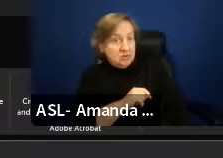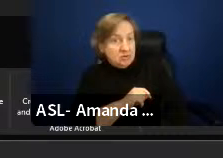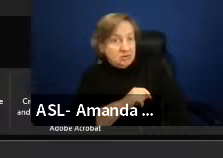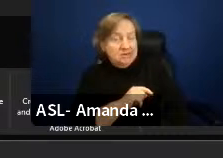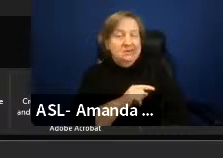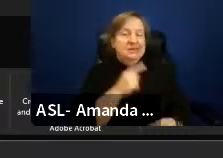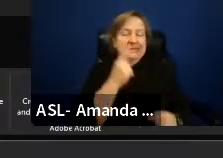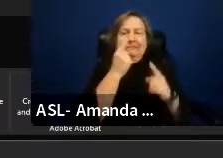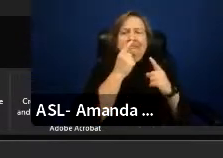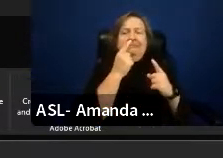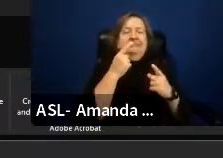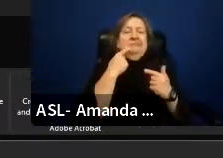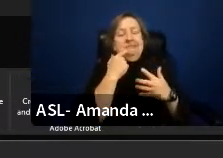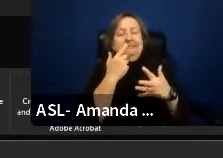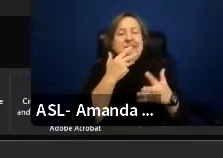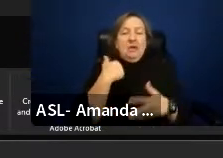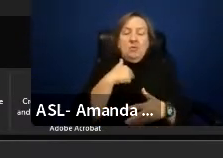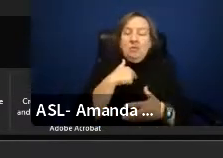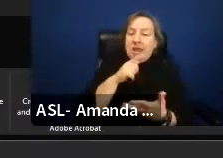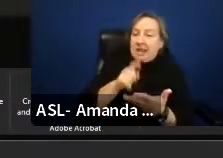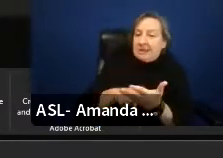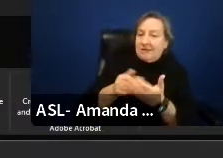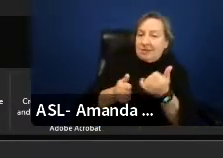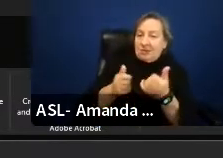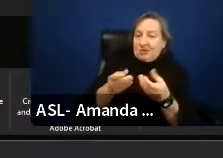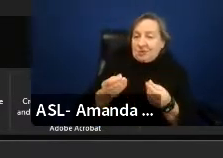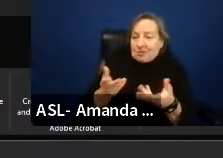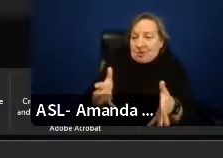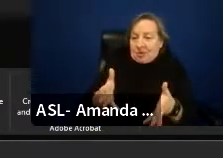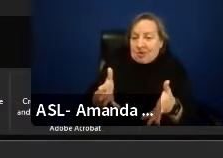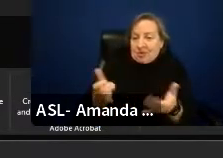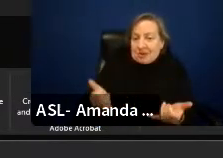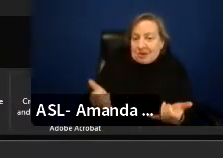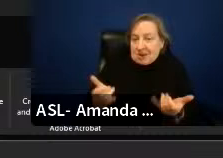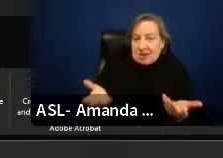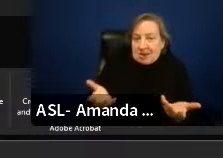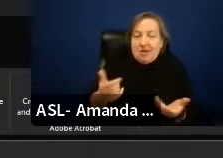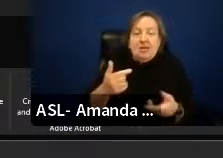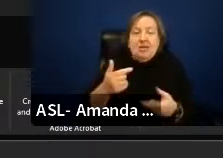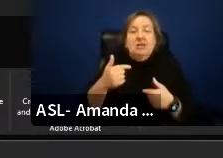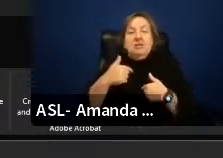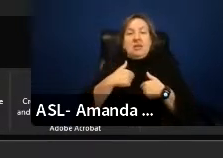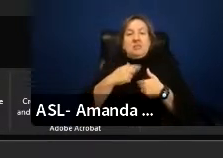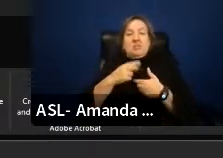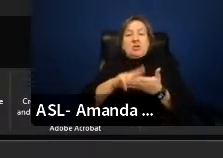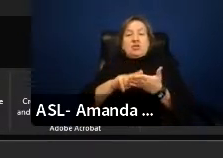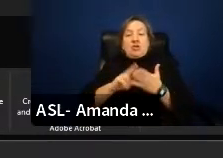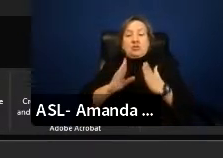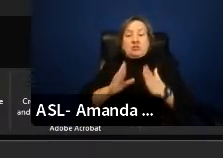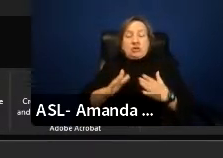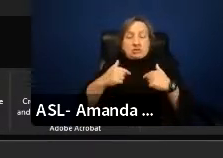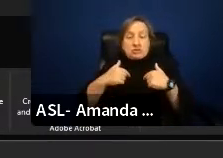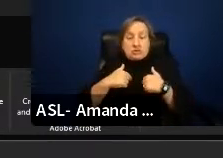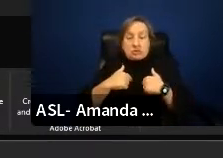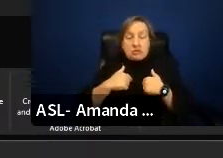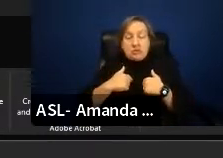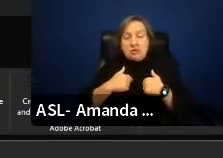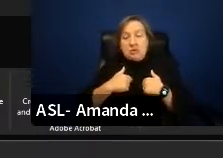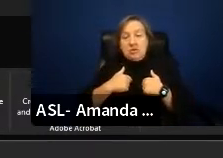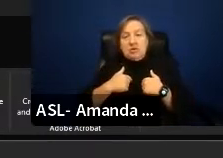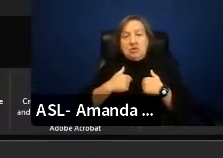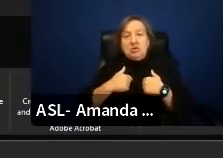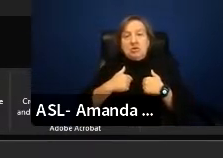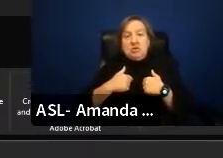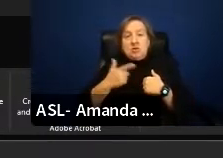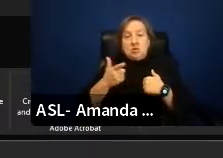We've identified the properties now. If I'm a in the contractor, SIS. I'm a contractor and you have